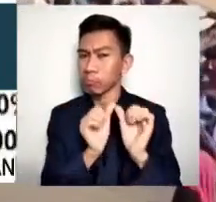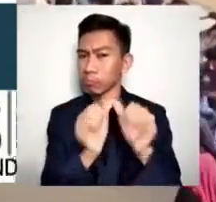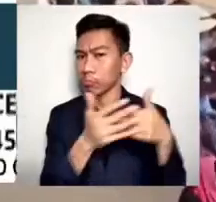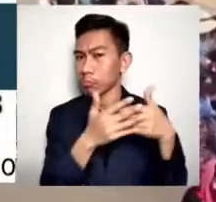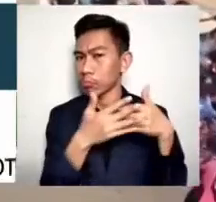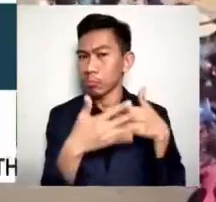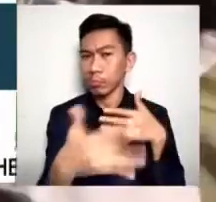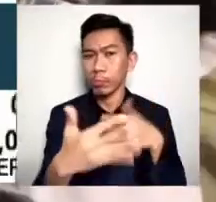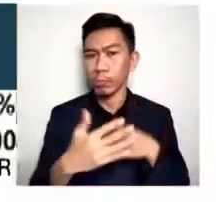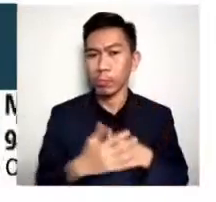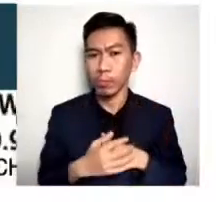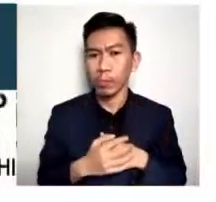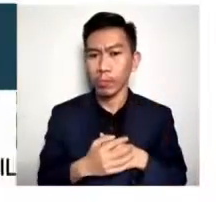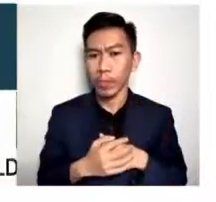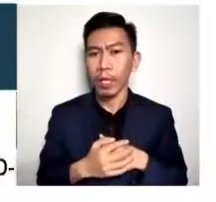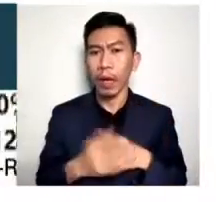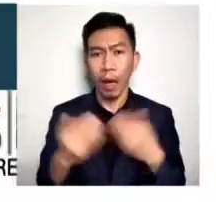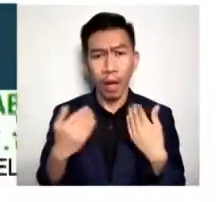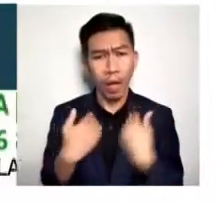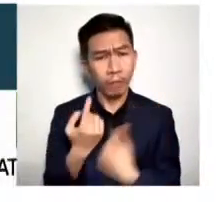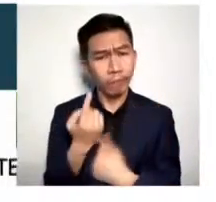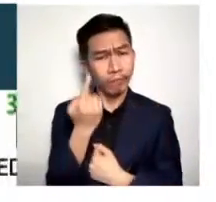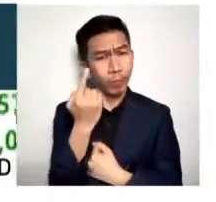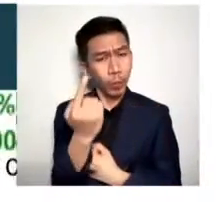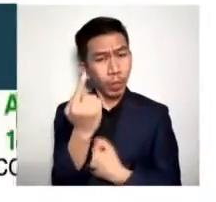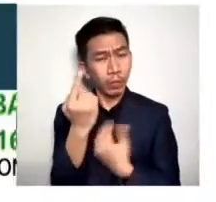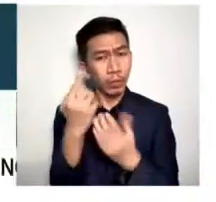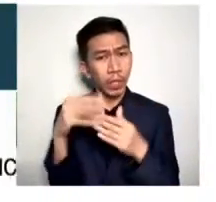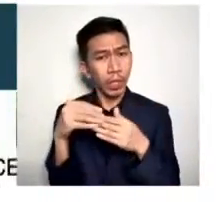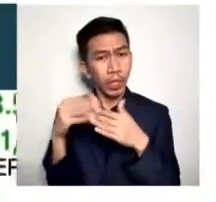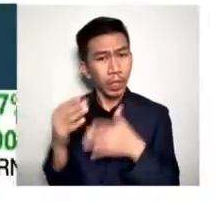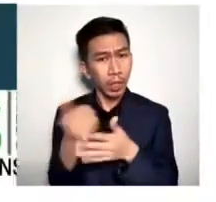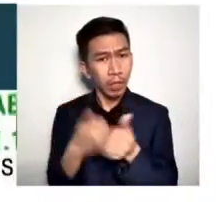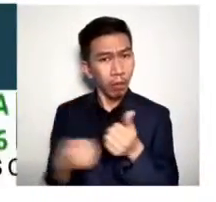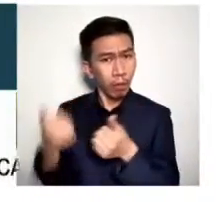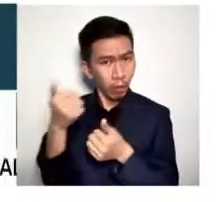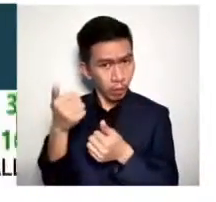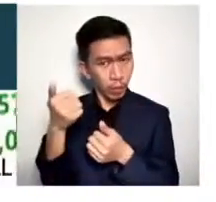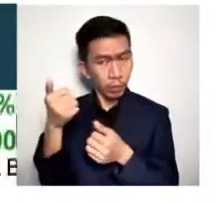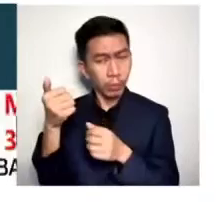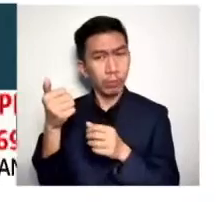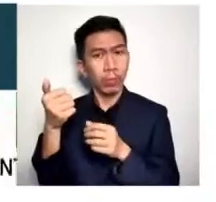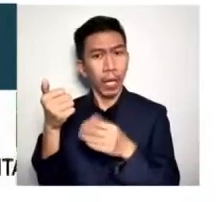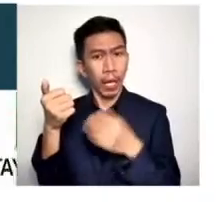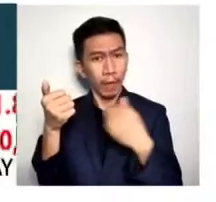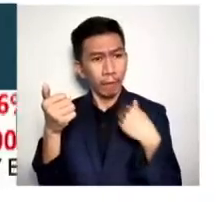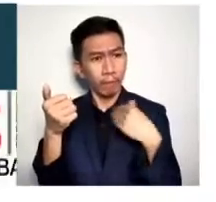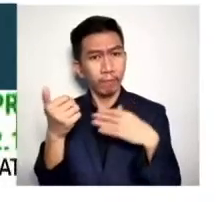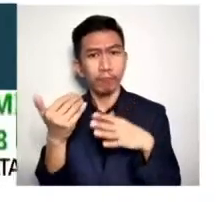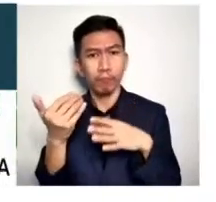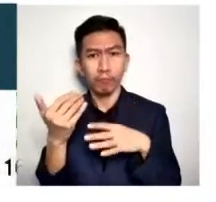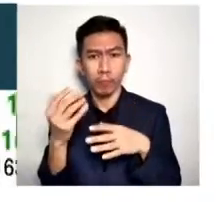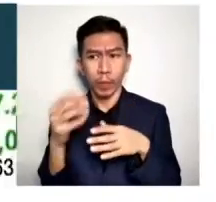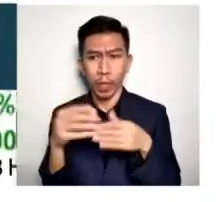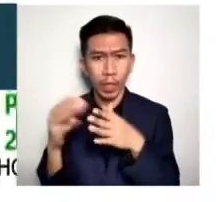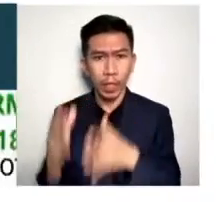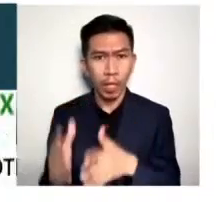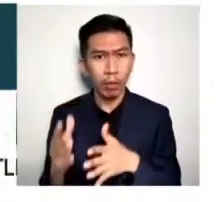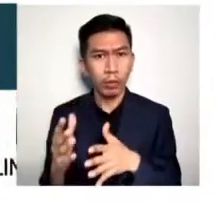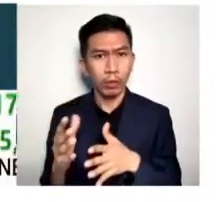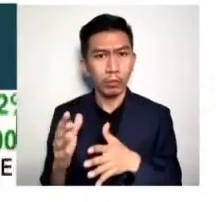one leader that's leading the protesters? Is there anyone that's willing to be the